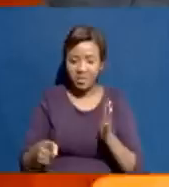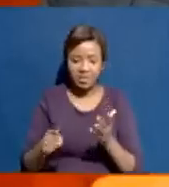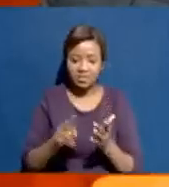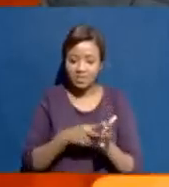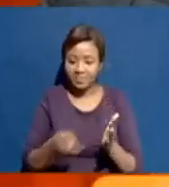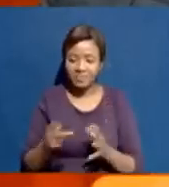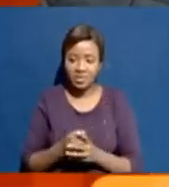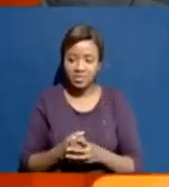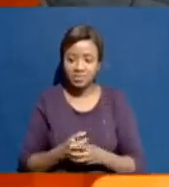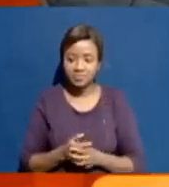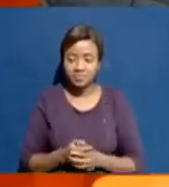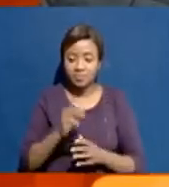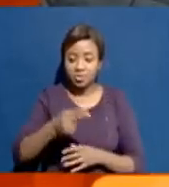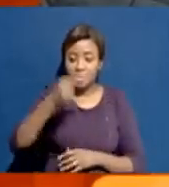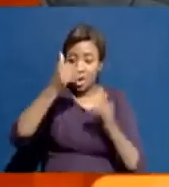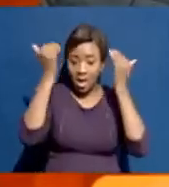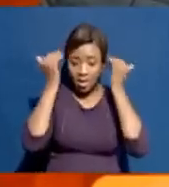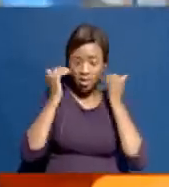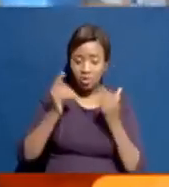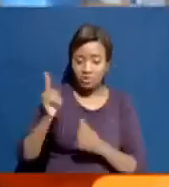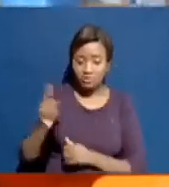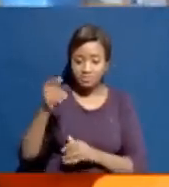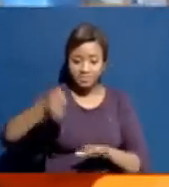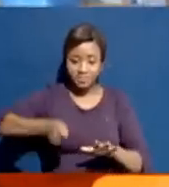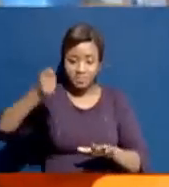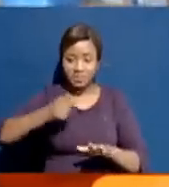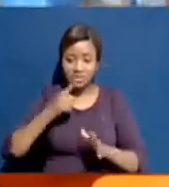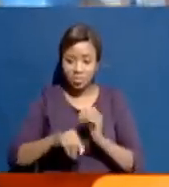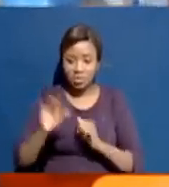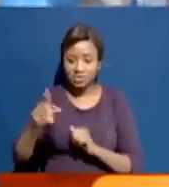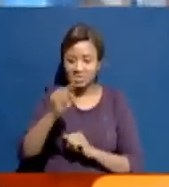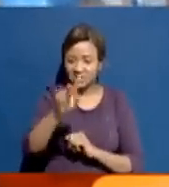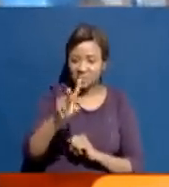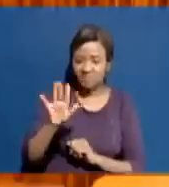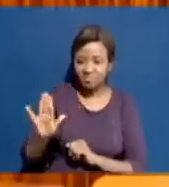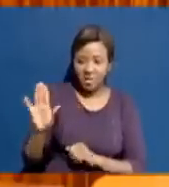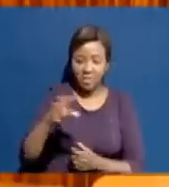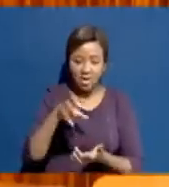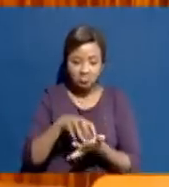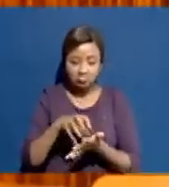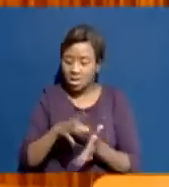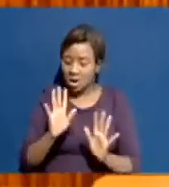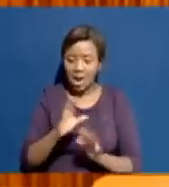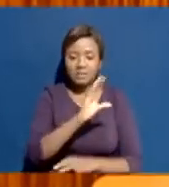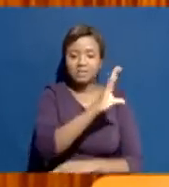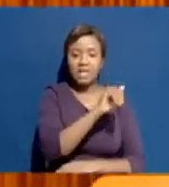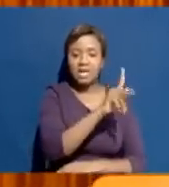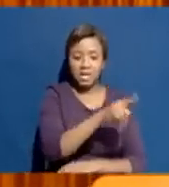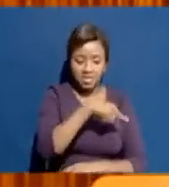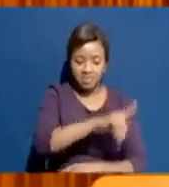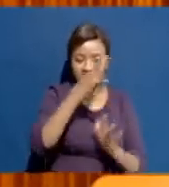dismissed. The High Court judge says the reopening of his television channel should be handled by the Communication